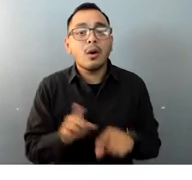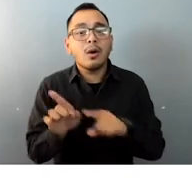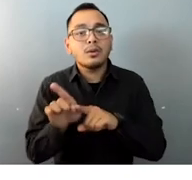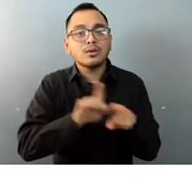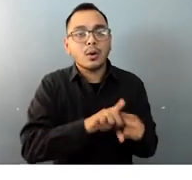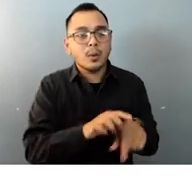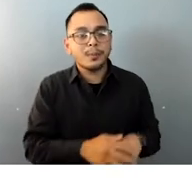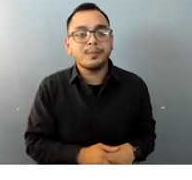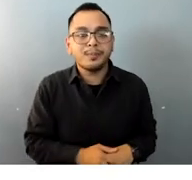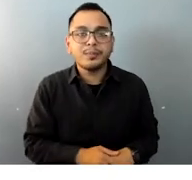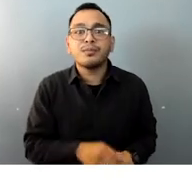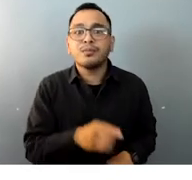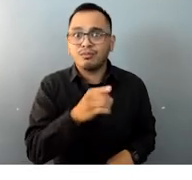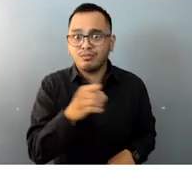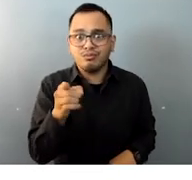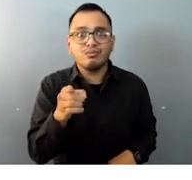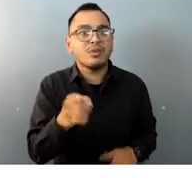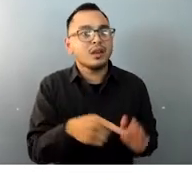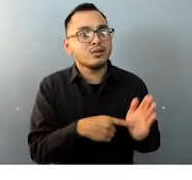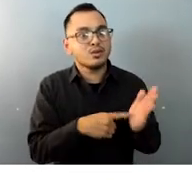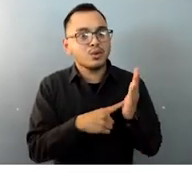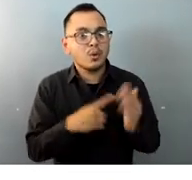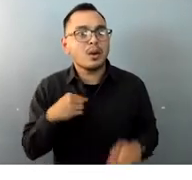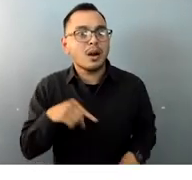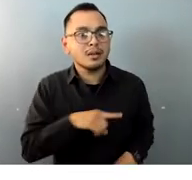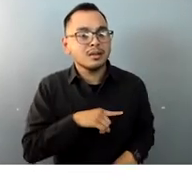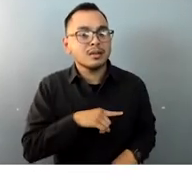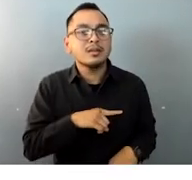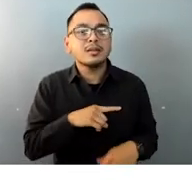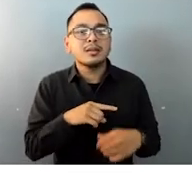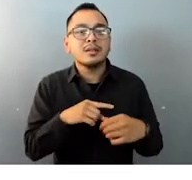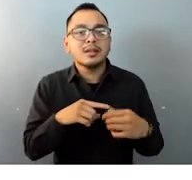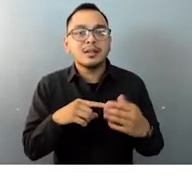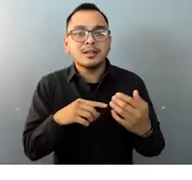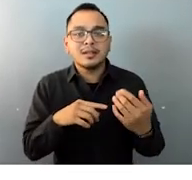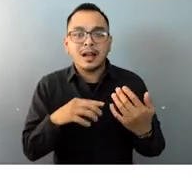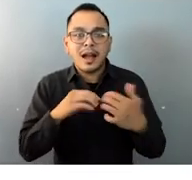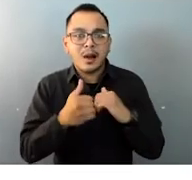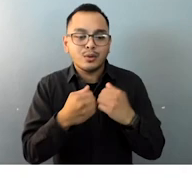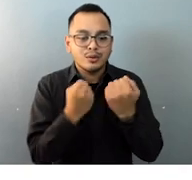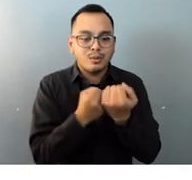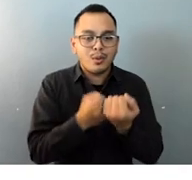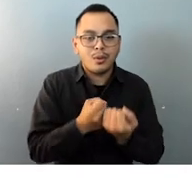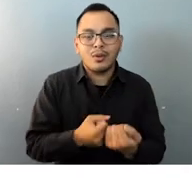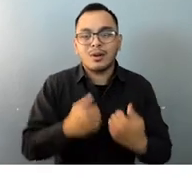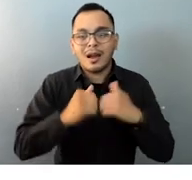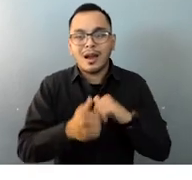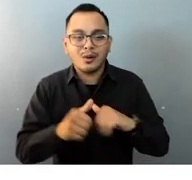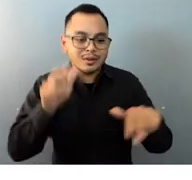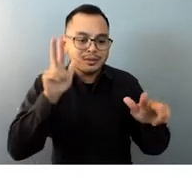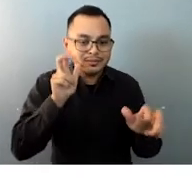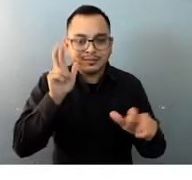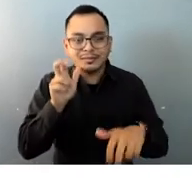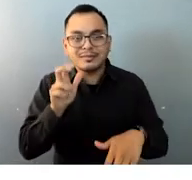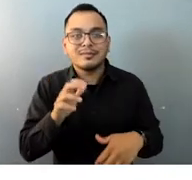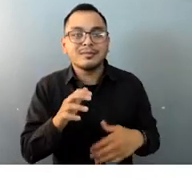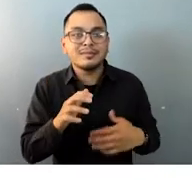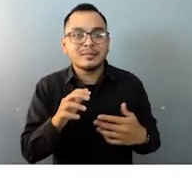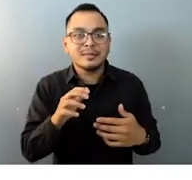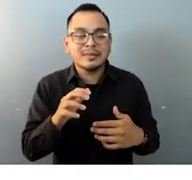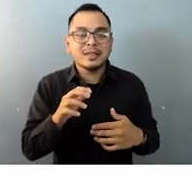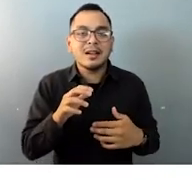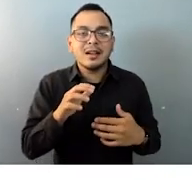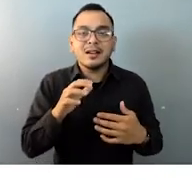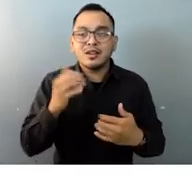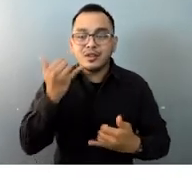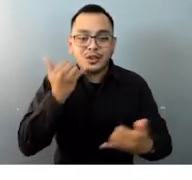your children. But let me also just say that you have modeled for us supporting each other, listening intently to